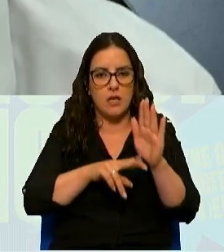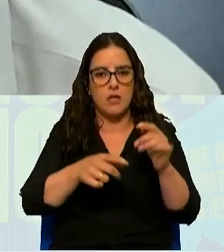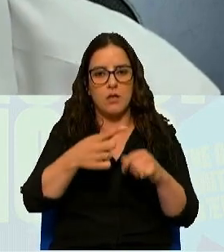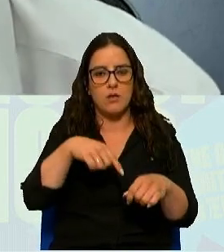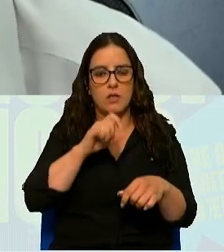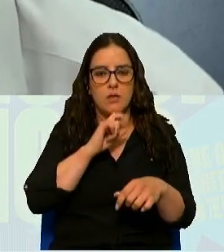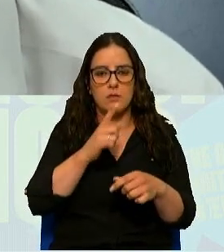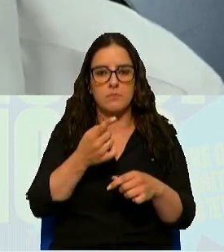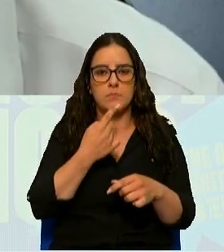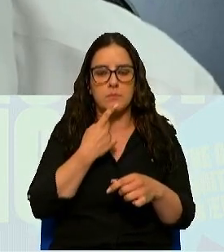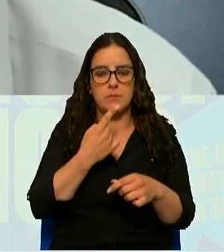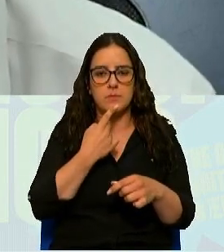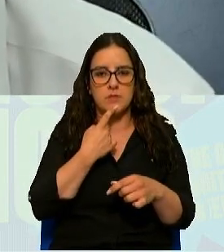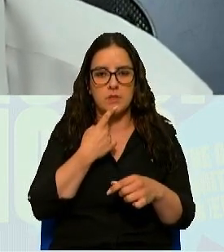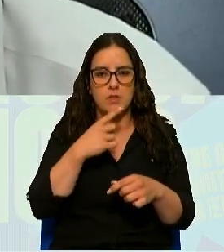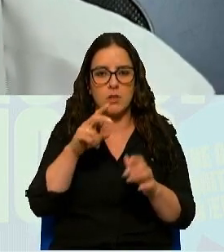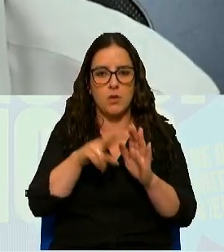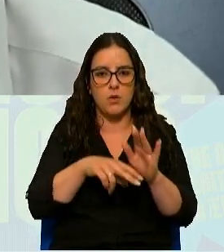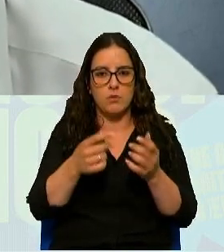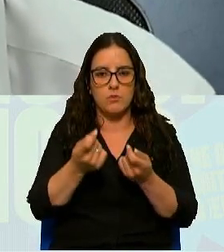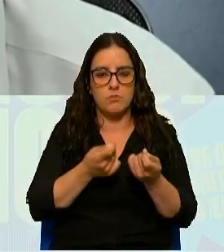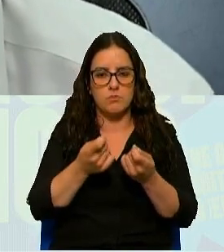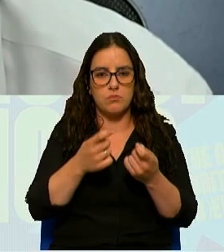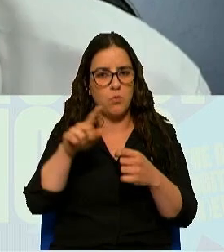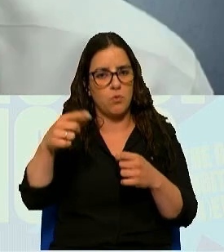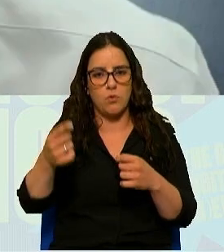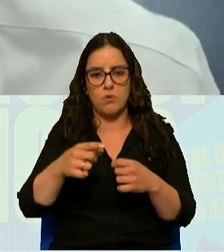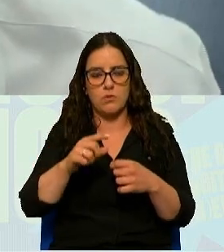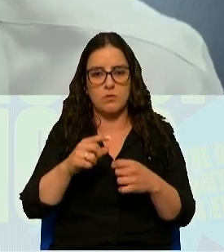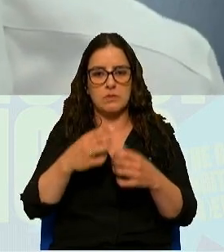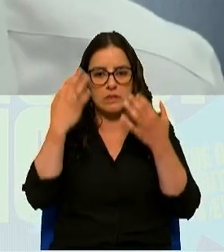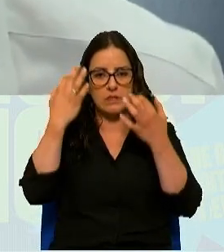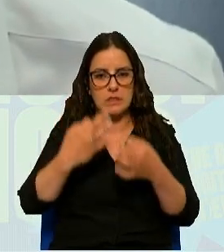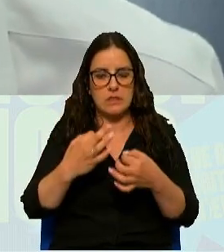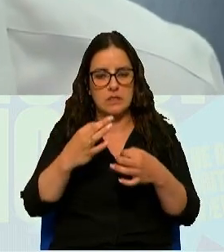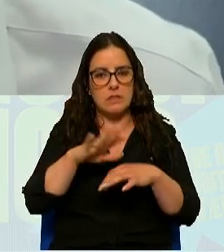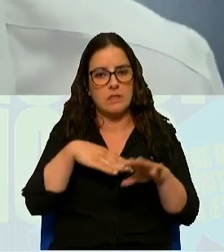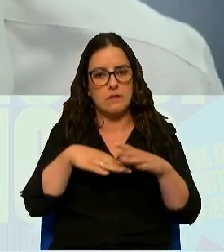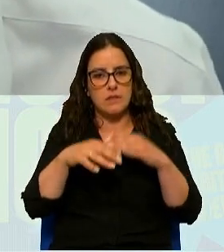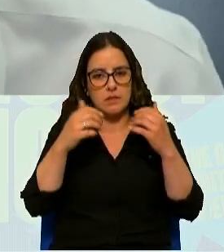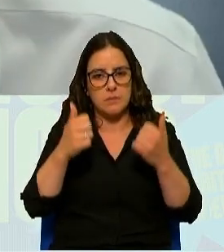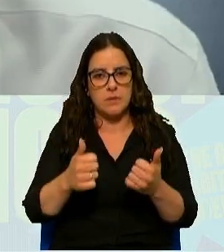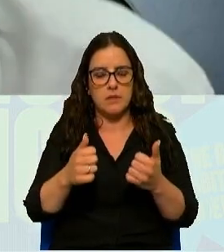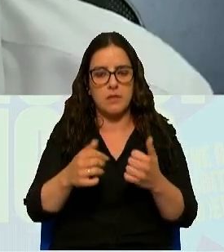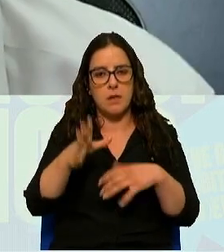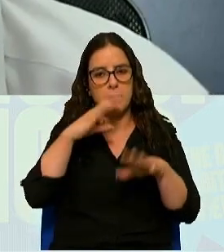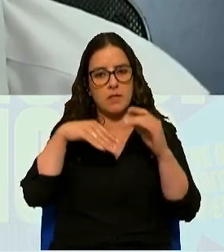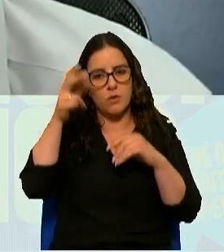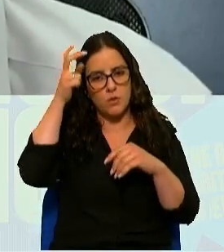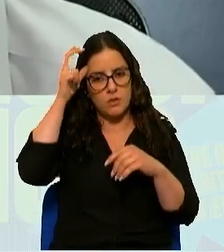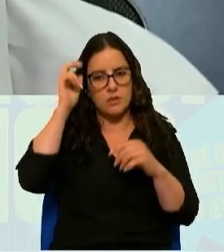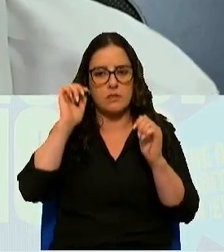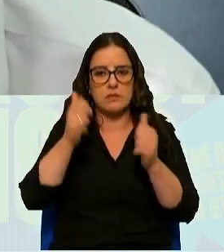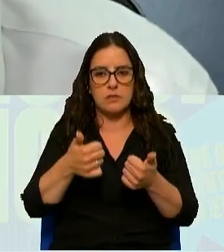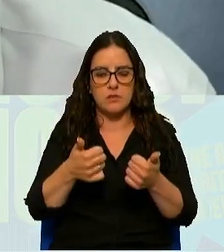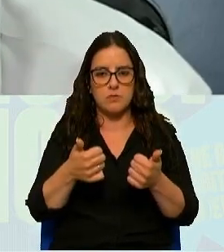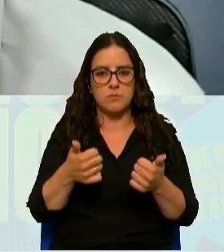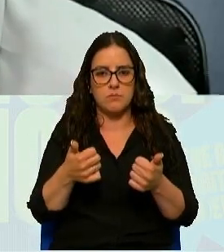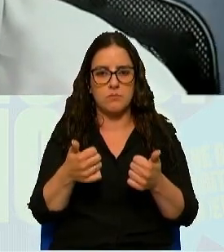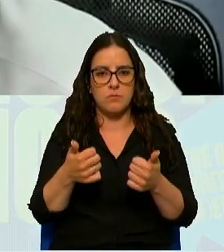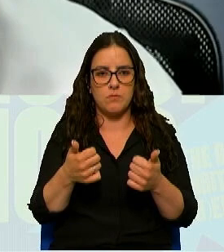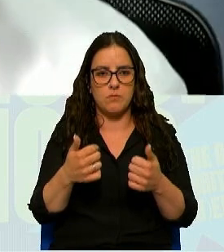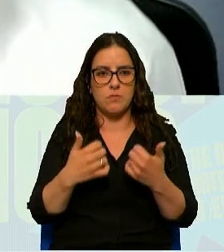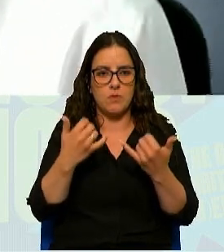our regulators and others can make sure that it's doing the right thing, and that it's learnt the right concepts. The second, with Oxford